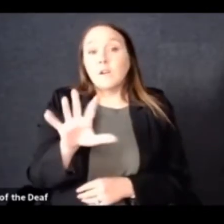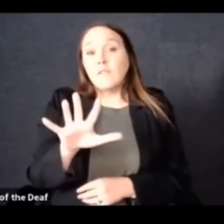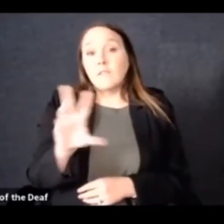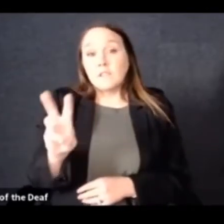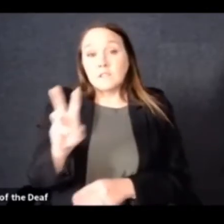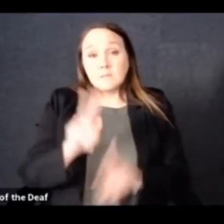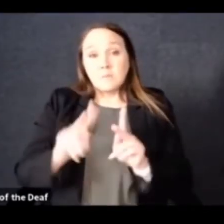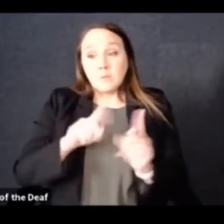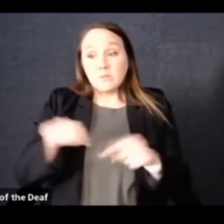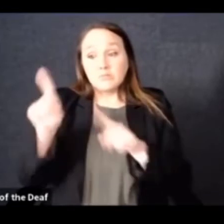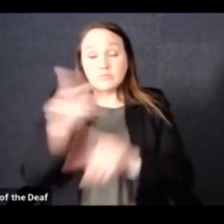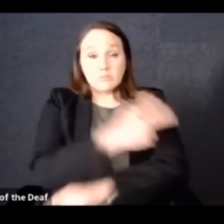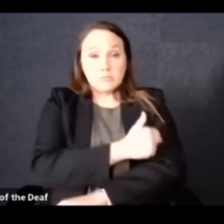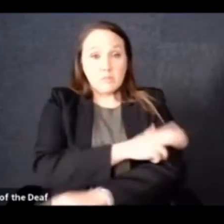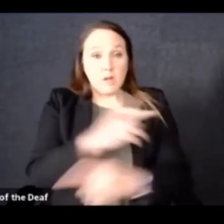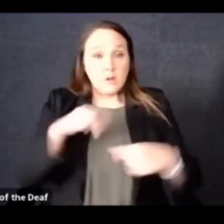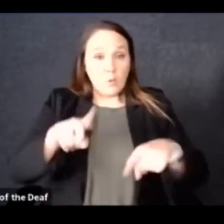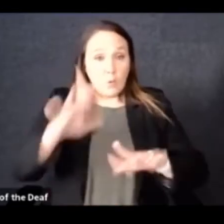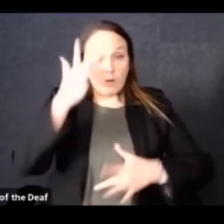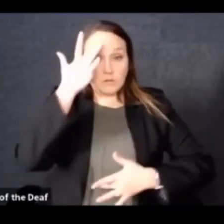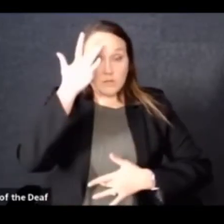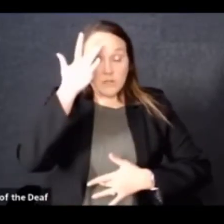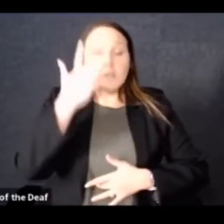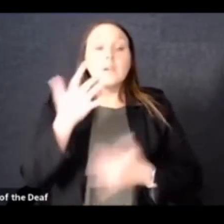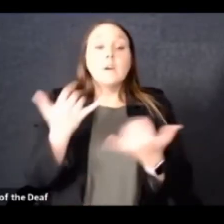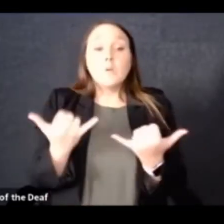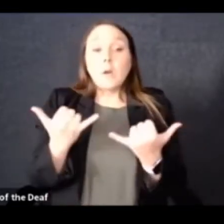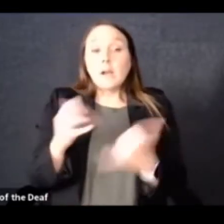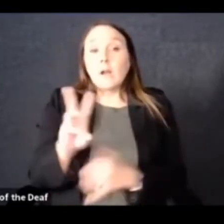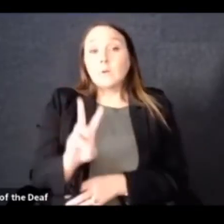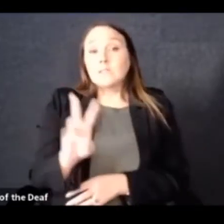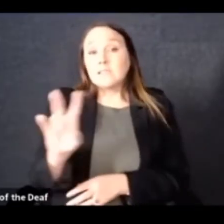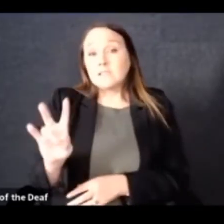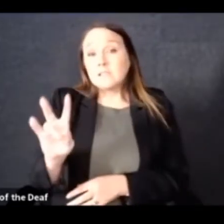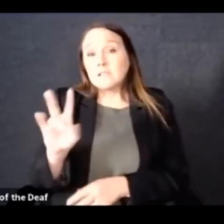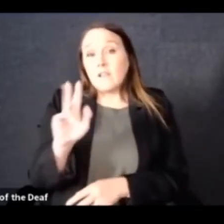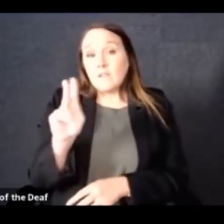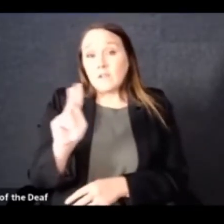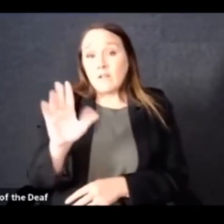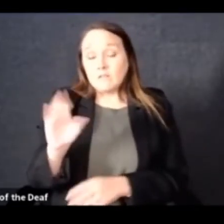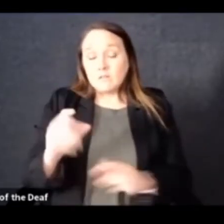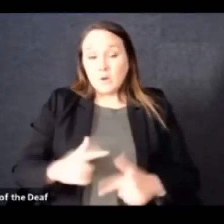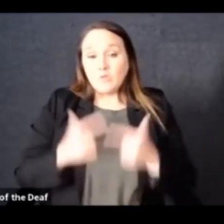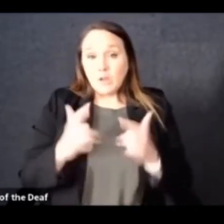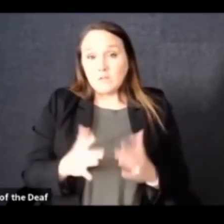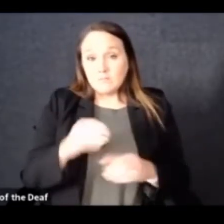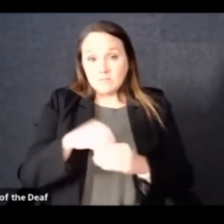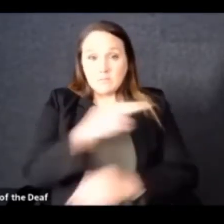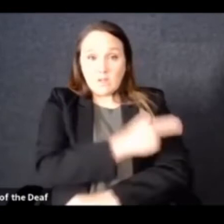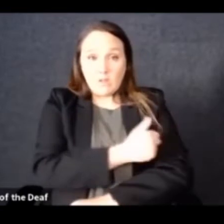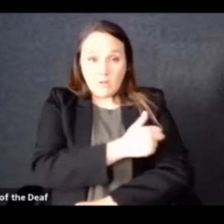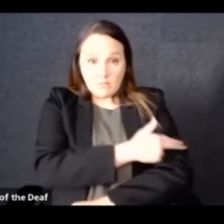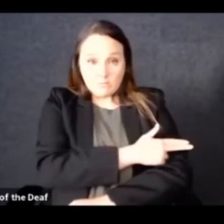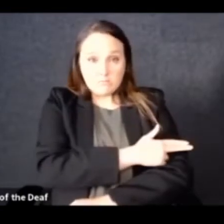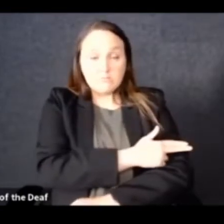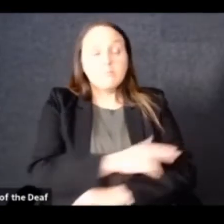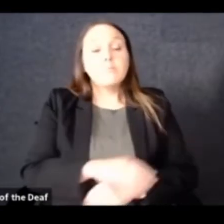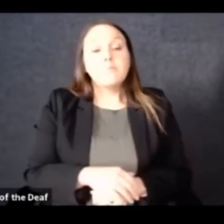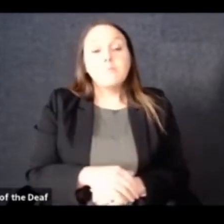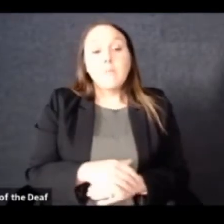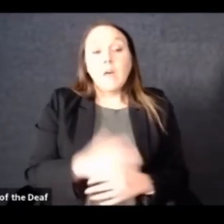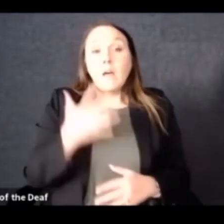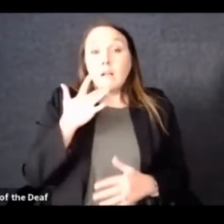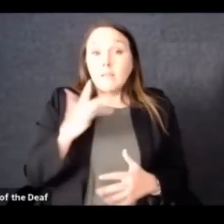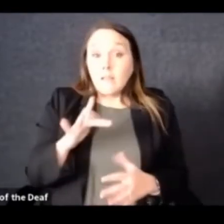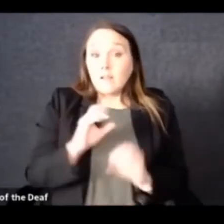individuals have been hospitalized at some point in their illness. Currently, we have 67 Knox County residents hospitalized. Fortunately, we have